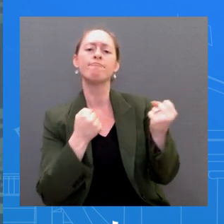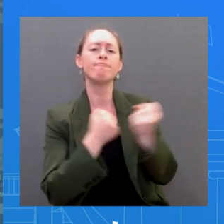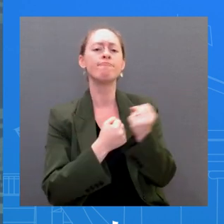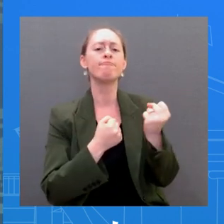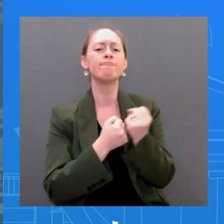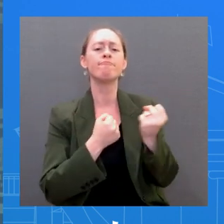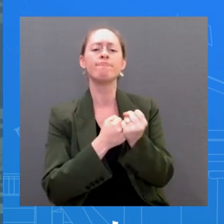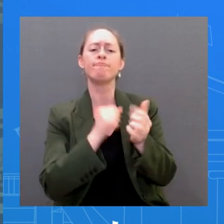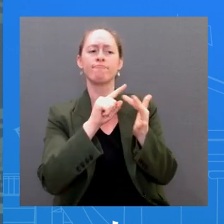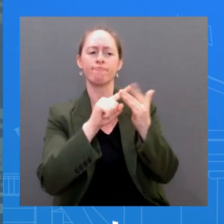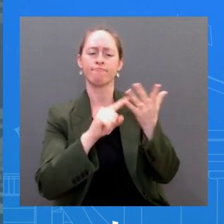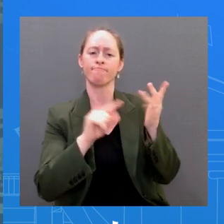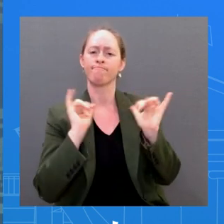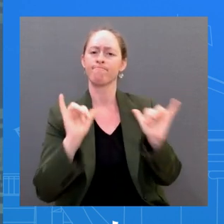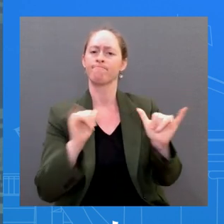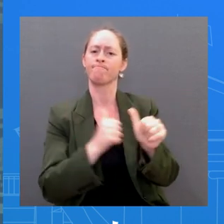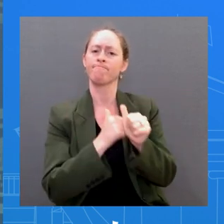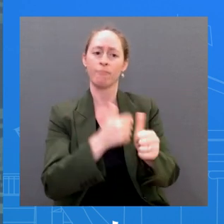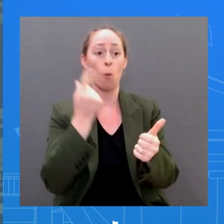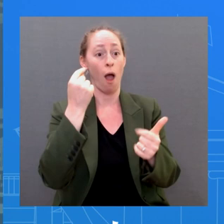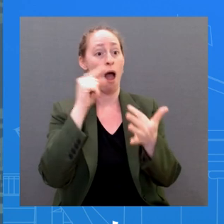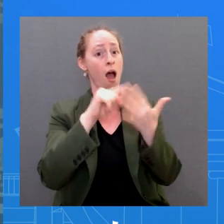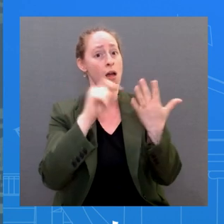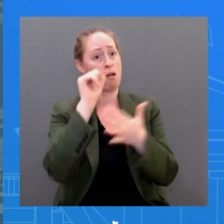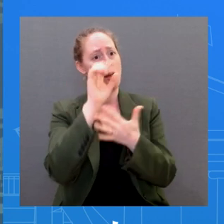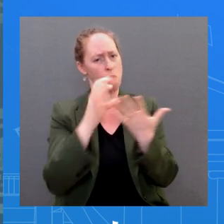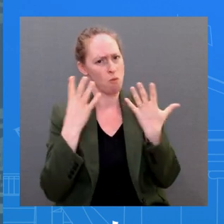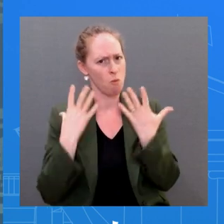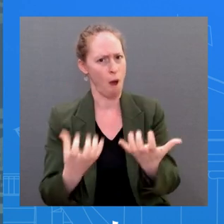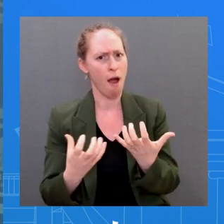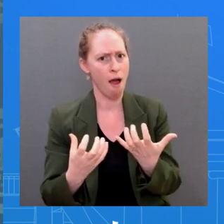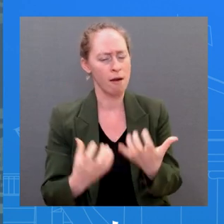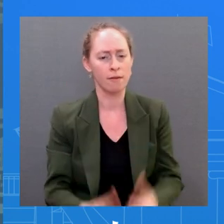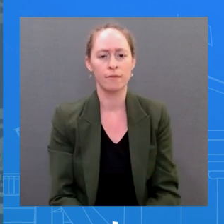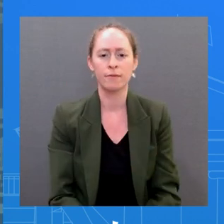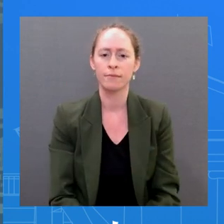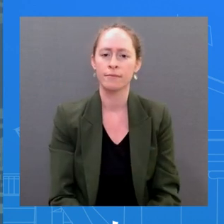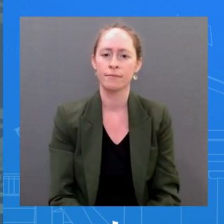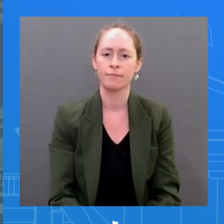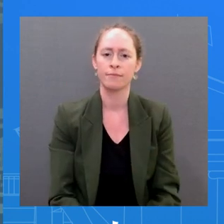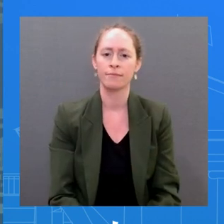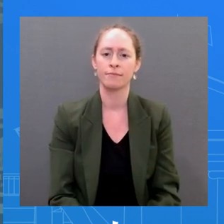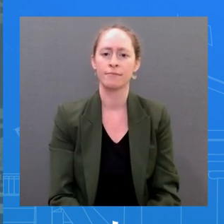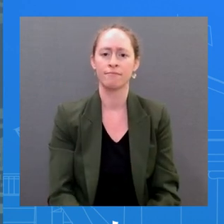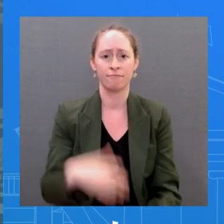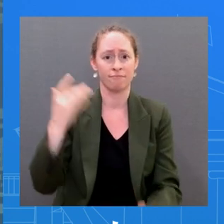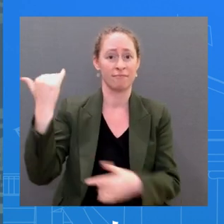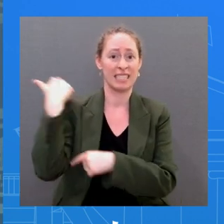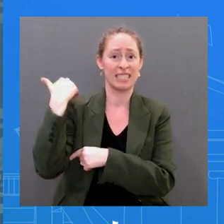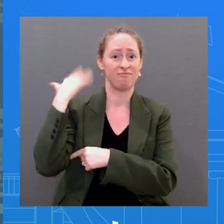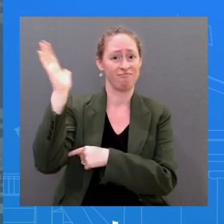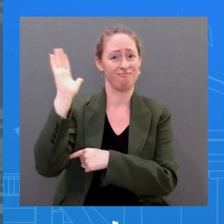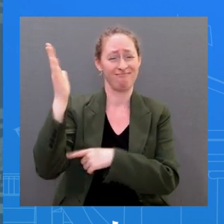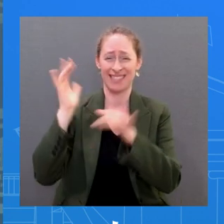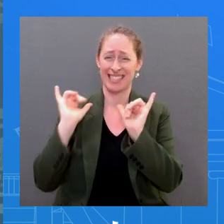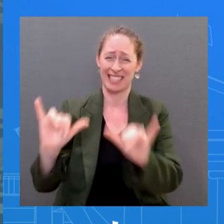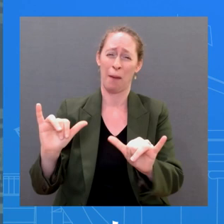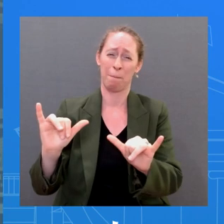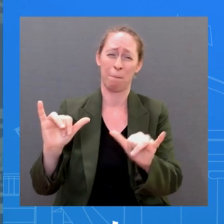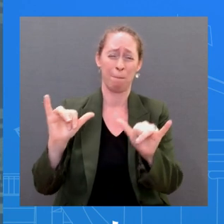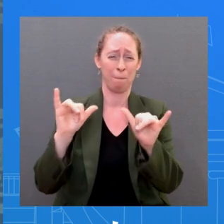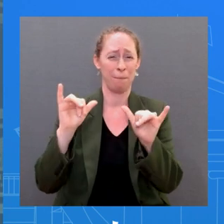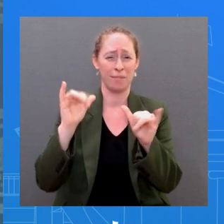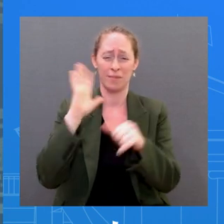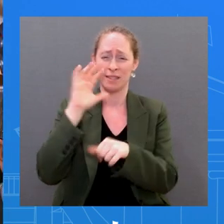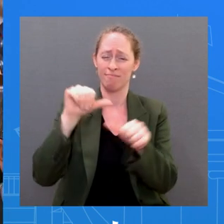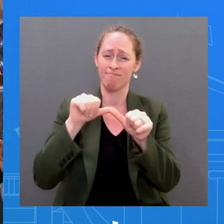to prevent gun violence that he talked about on Thursday. That will not stop. He's going to continue to do that. But we're just not going to negotiate from here. John